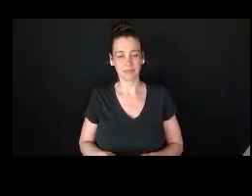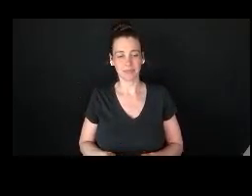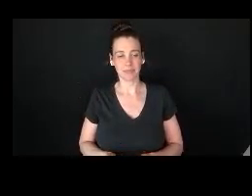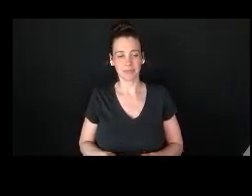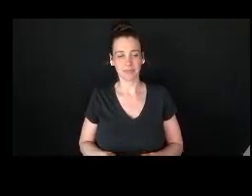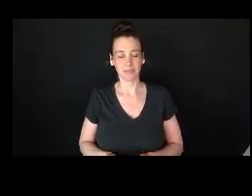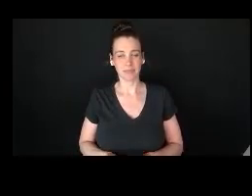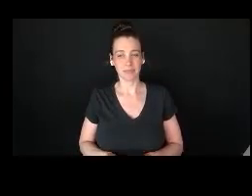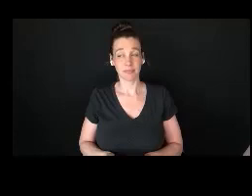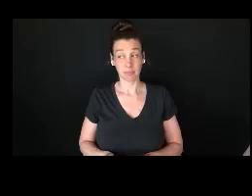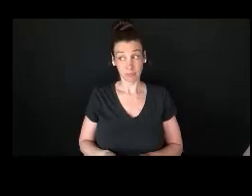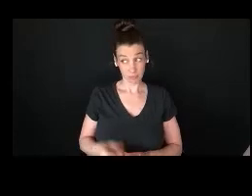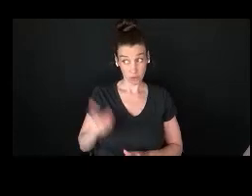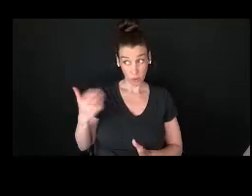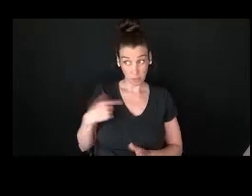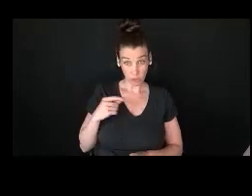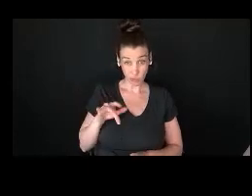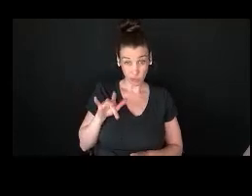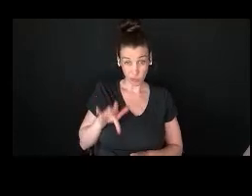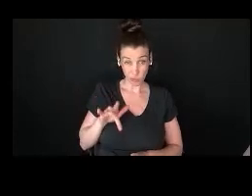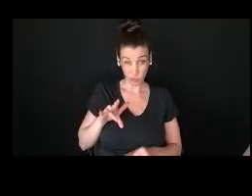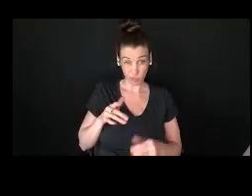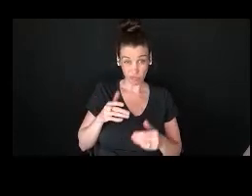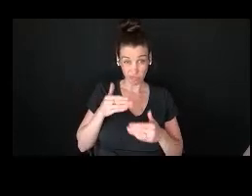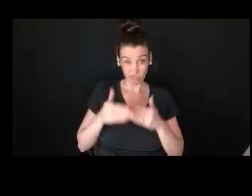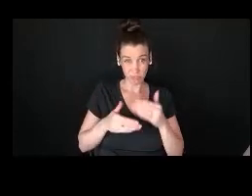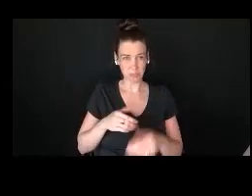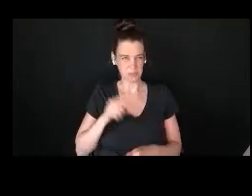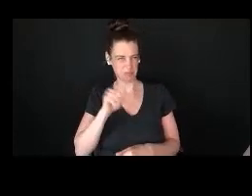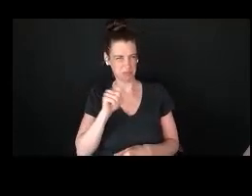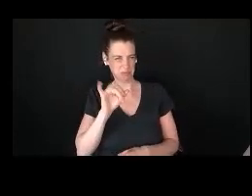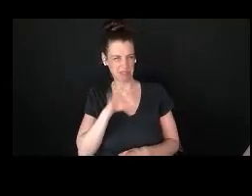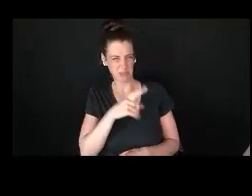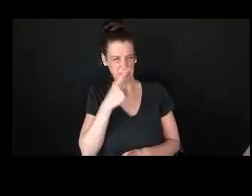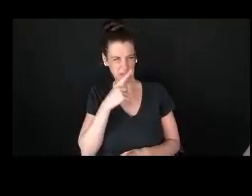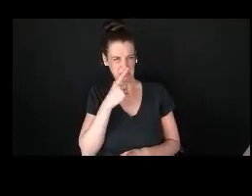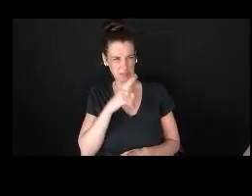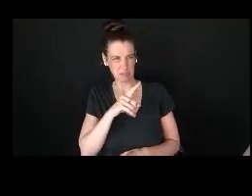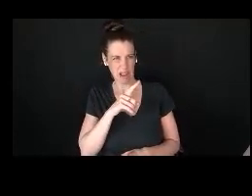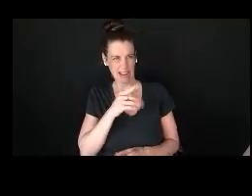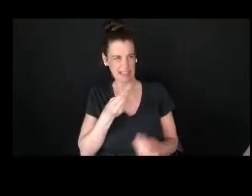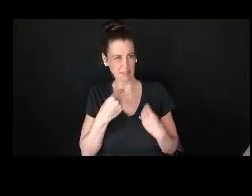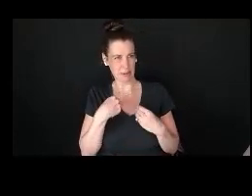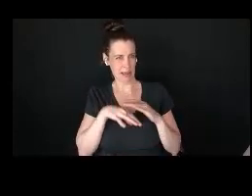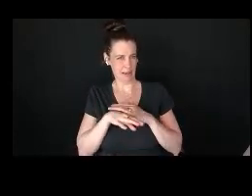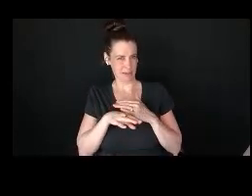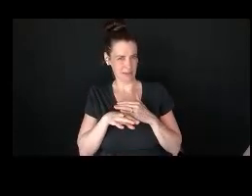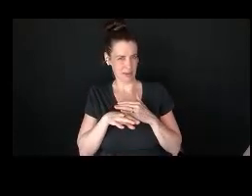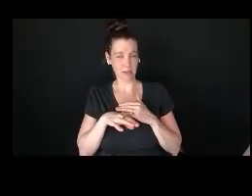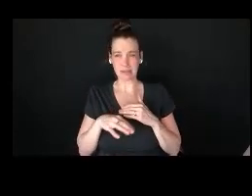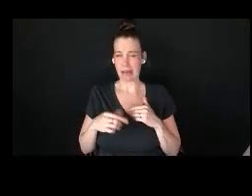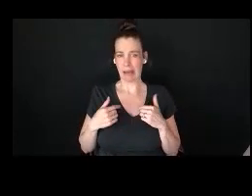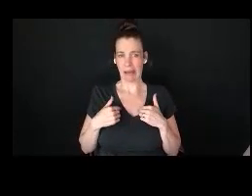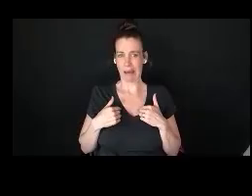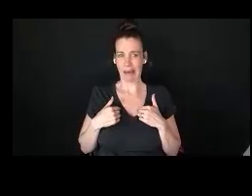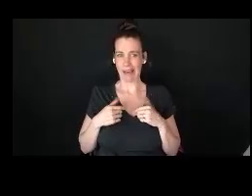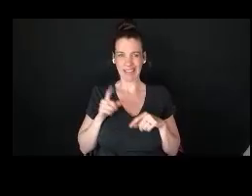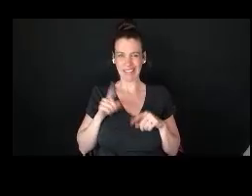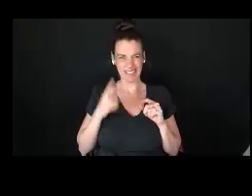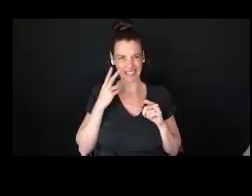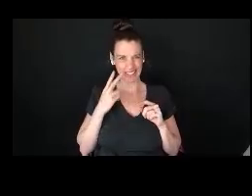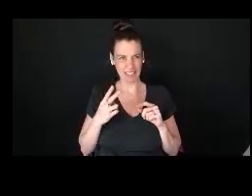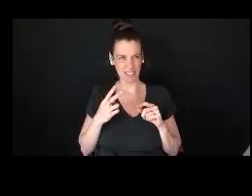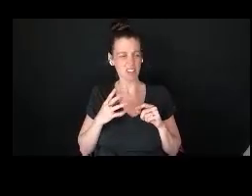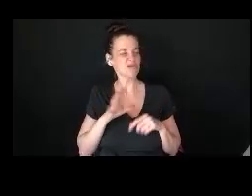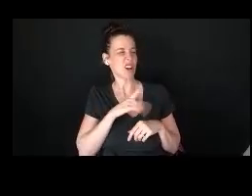Okay. Do you want me just to do it, Emily? Yeah, I requested if you can give me access to the slides. But I otherwise, just can't. I can't see it. Okay, go